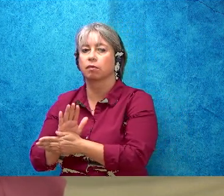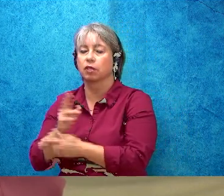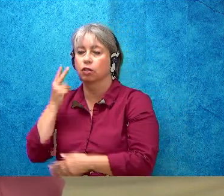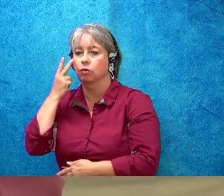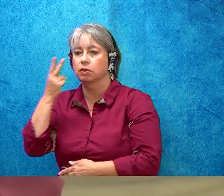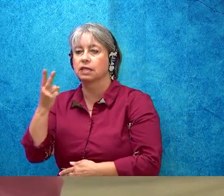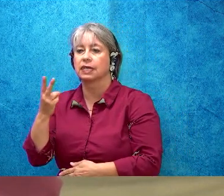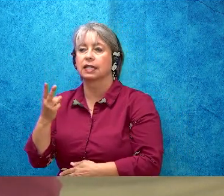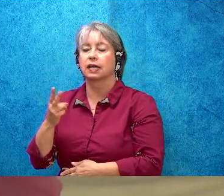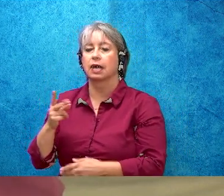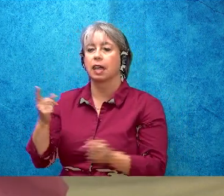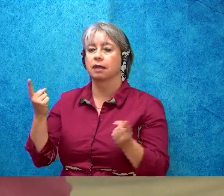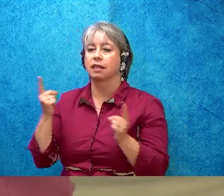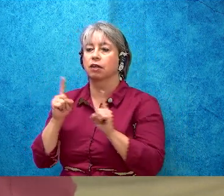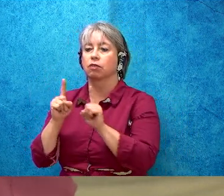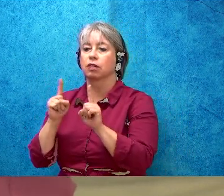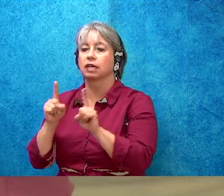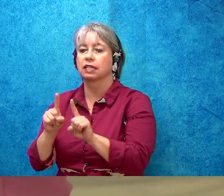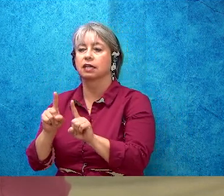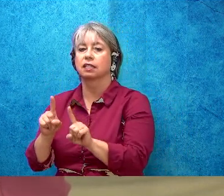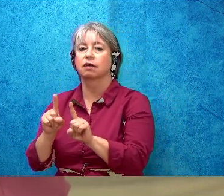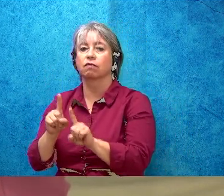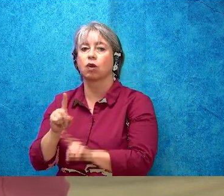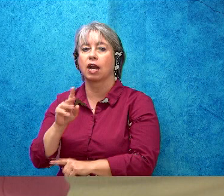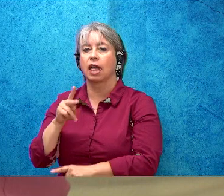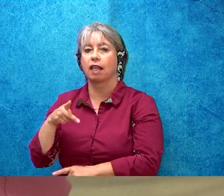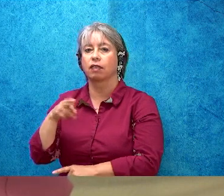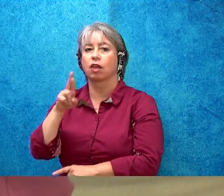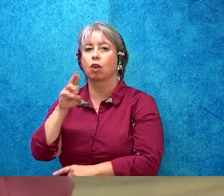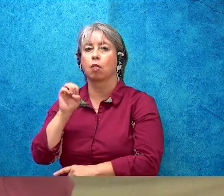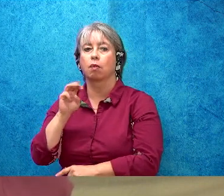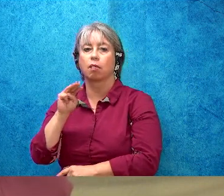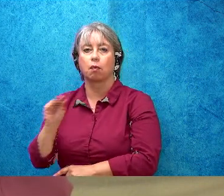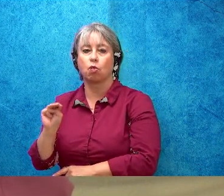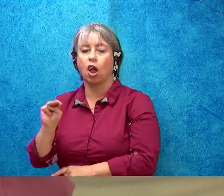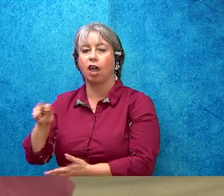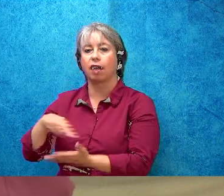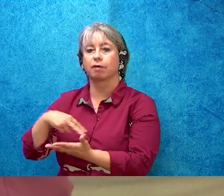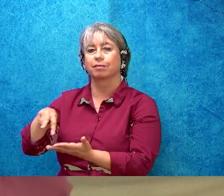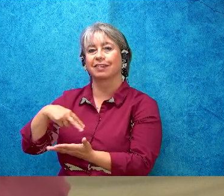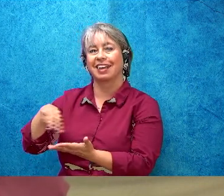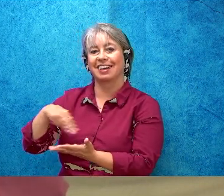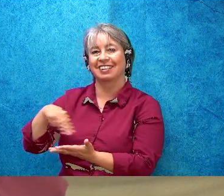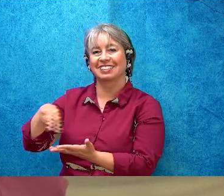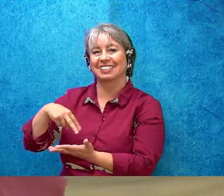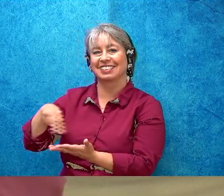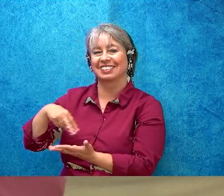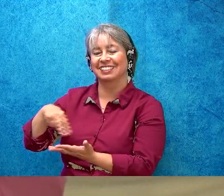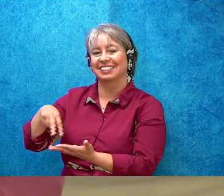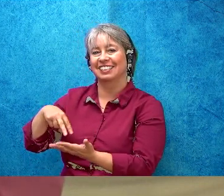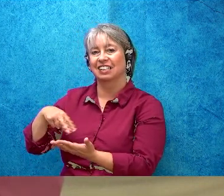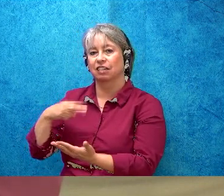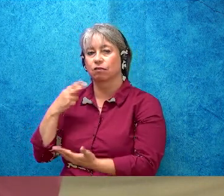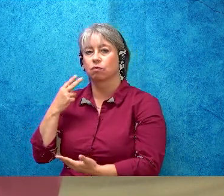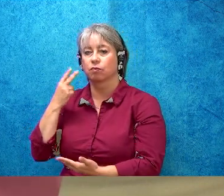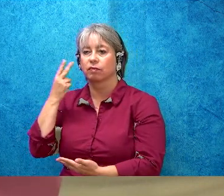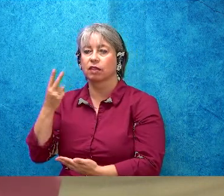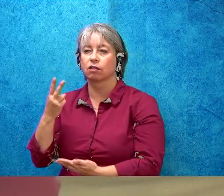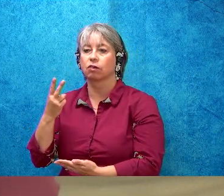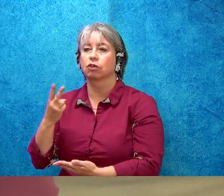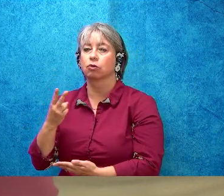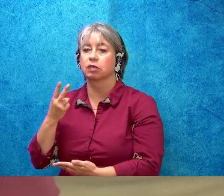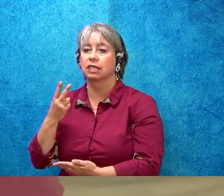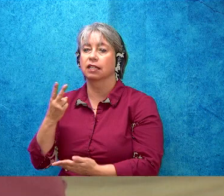prom. And they're dancing, and it's like the happy ever after. And then you see that, you know, there's another